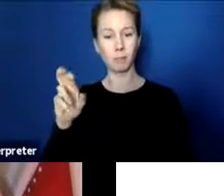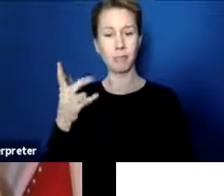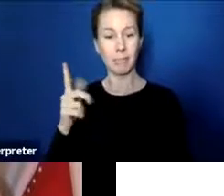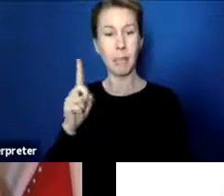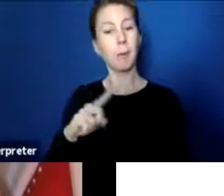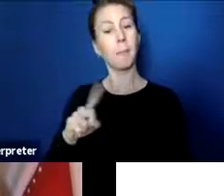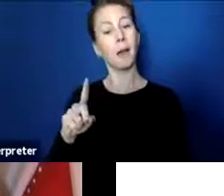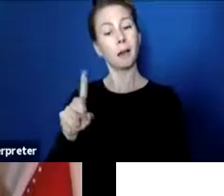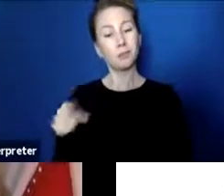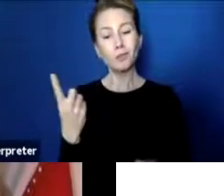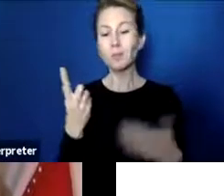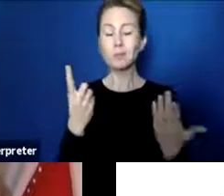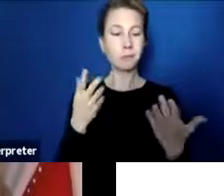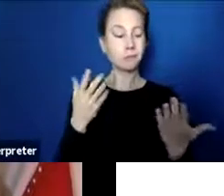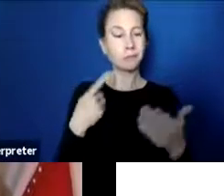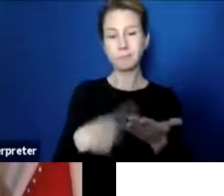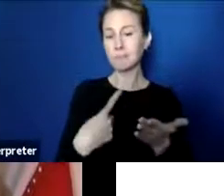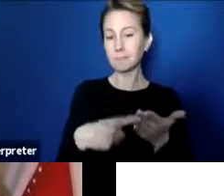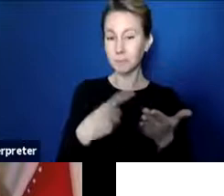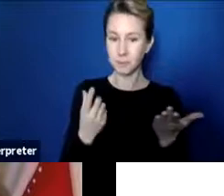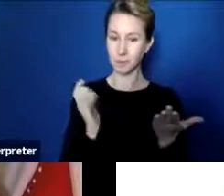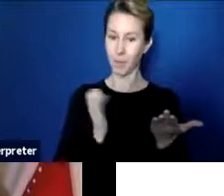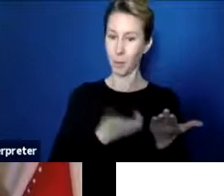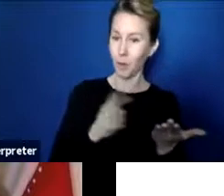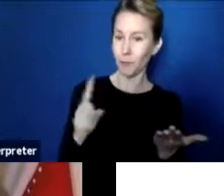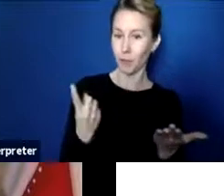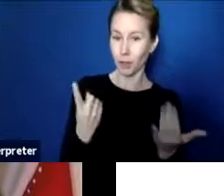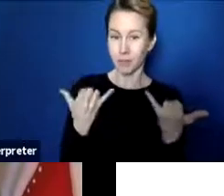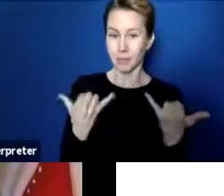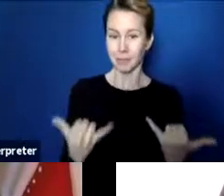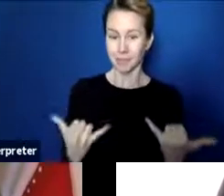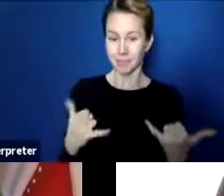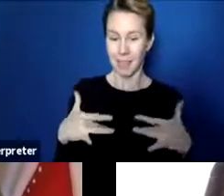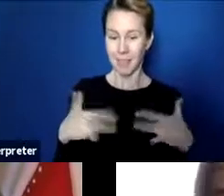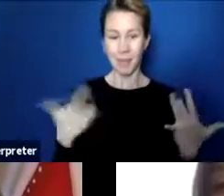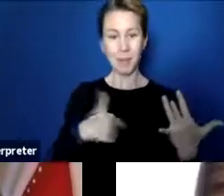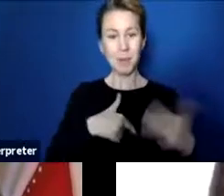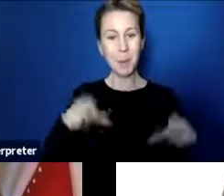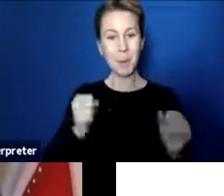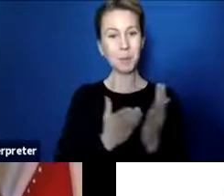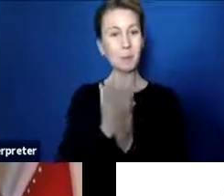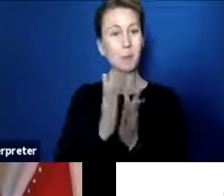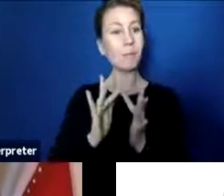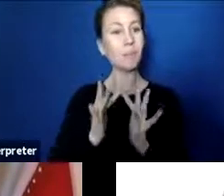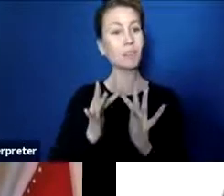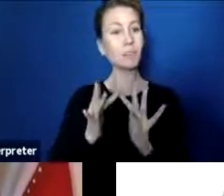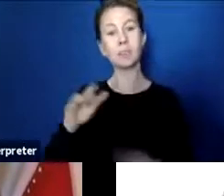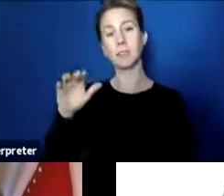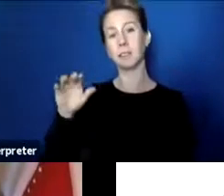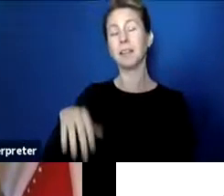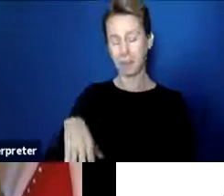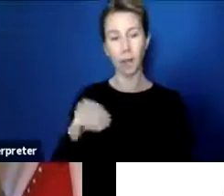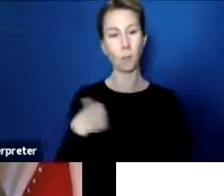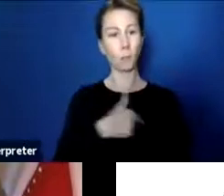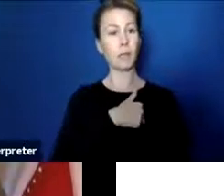Prevention Program at the Institute on Aging. And I'm just gonna do the intro and then hand it over to Shauna Reeves. But